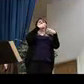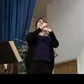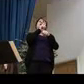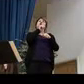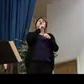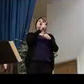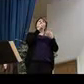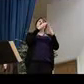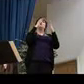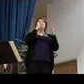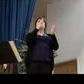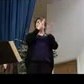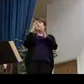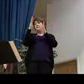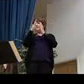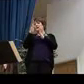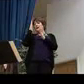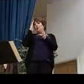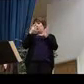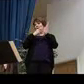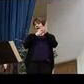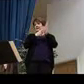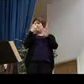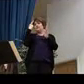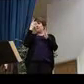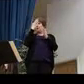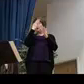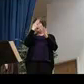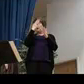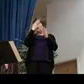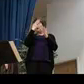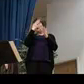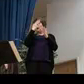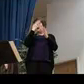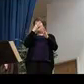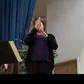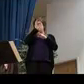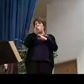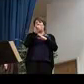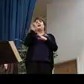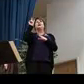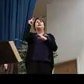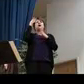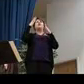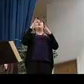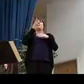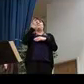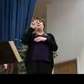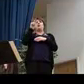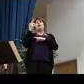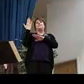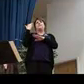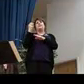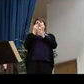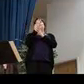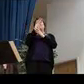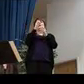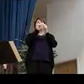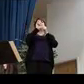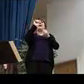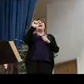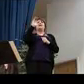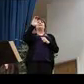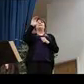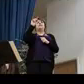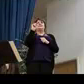for such by Governor Bullock earlier this spring with the ACT Award. Additionally, you have continued to strengthen